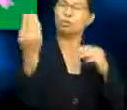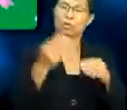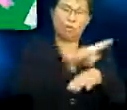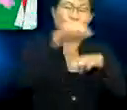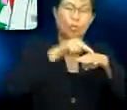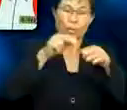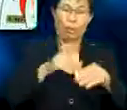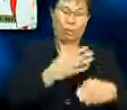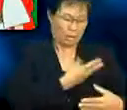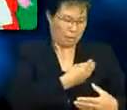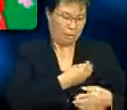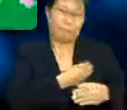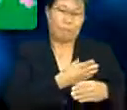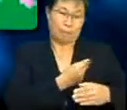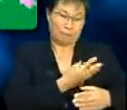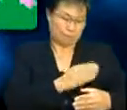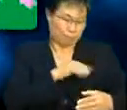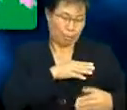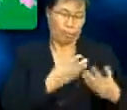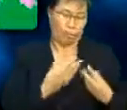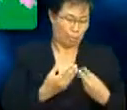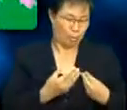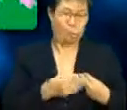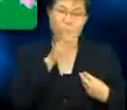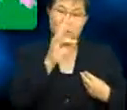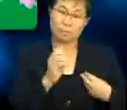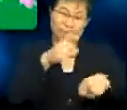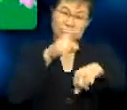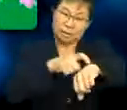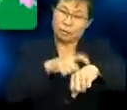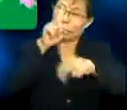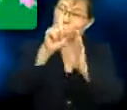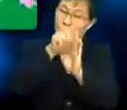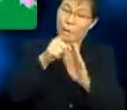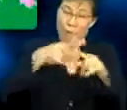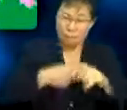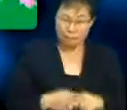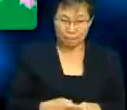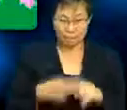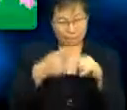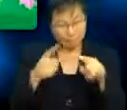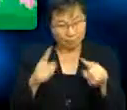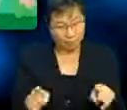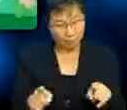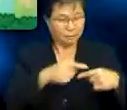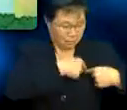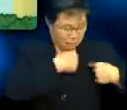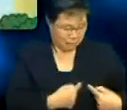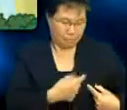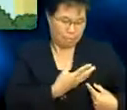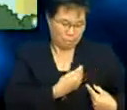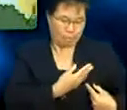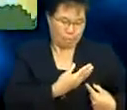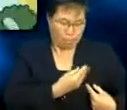The average normal heartbeat of a person is 70 times per minute.